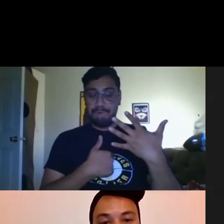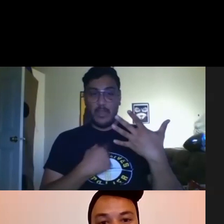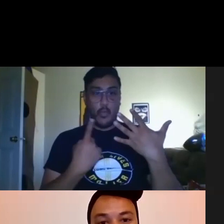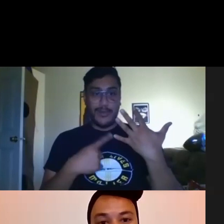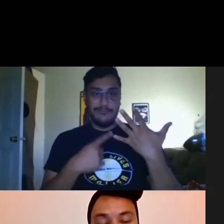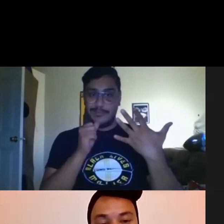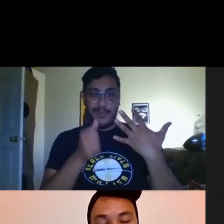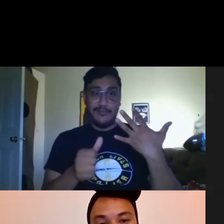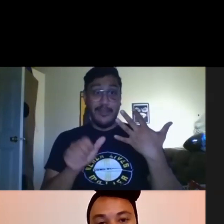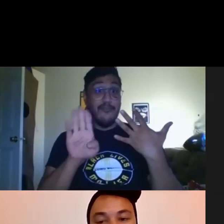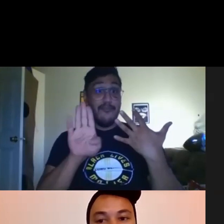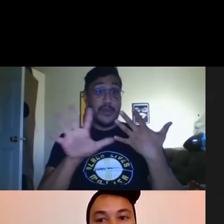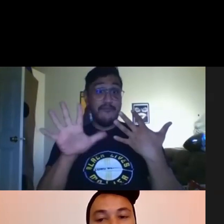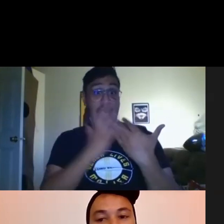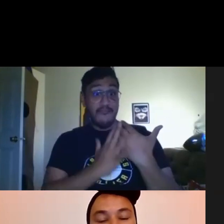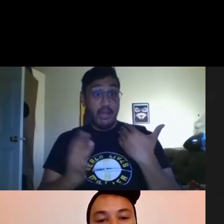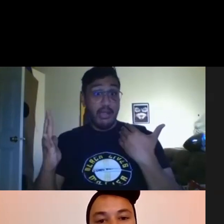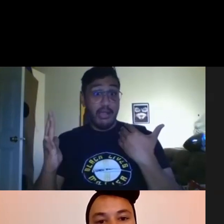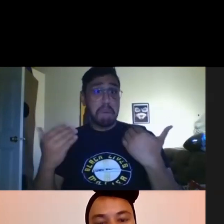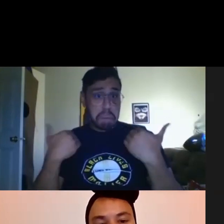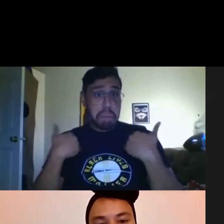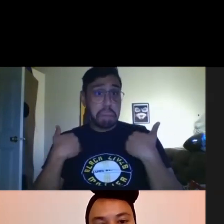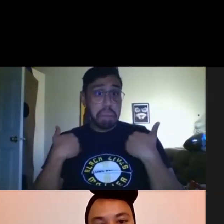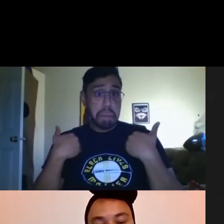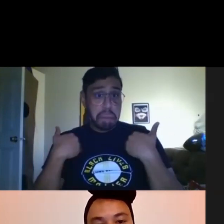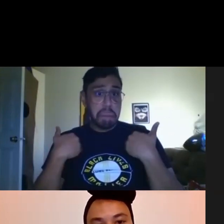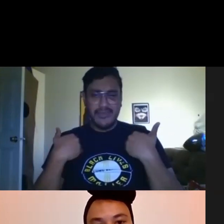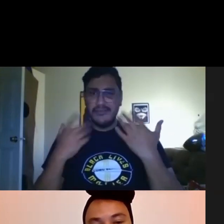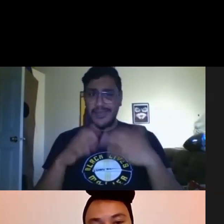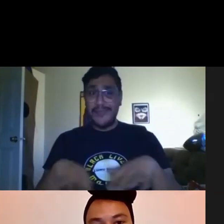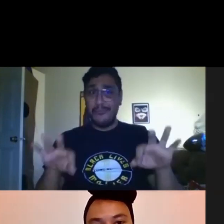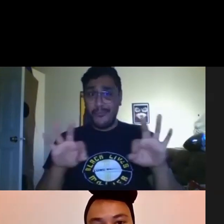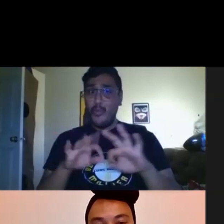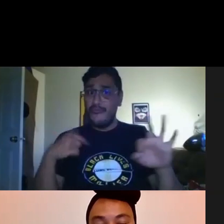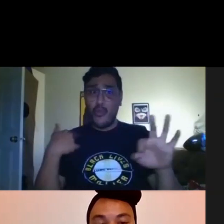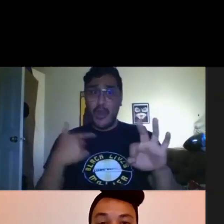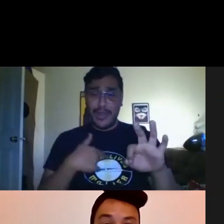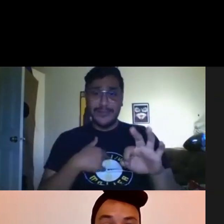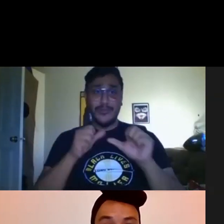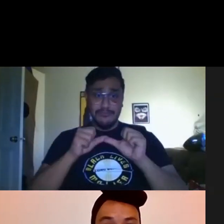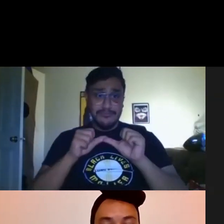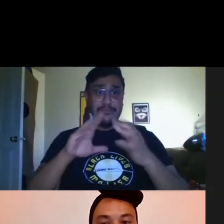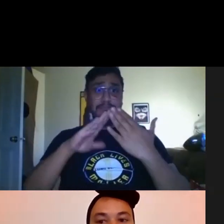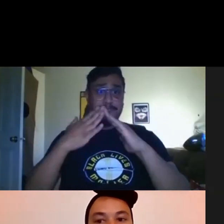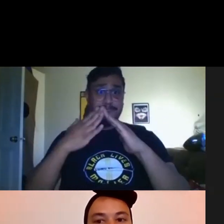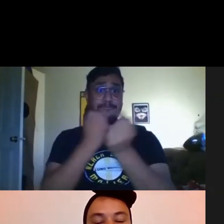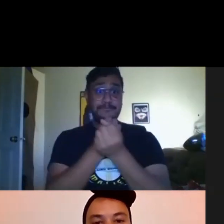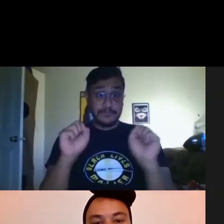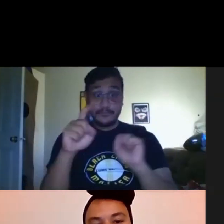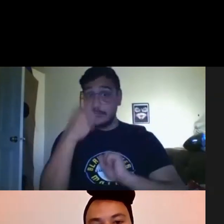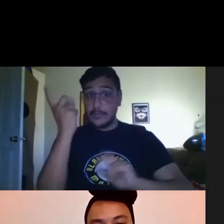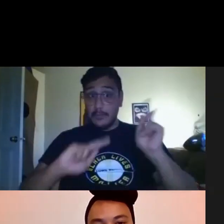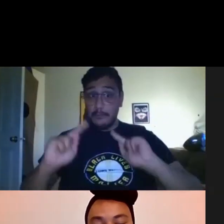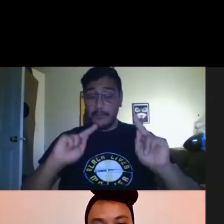have a decertification process. And it's incredibly important for us to keep our communities safe and keep Black people safe by